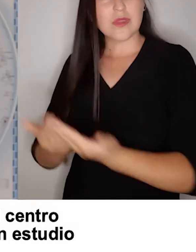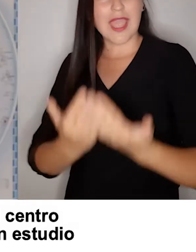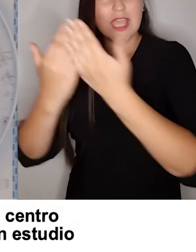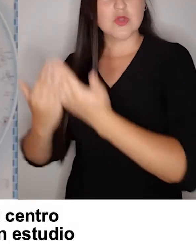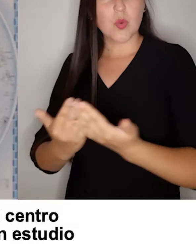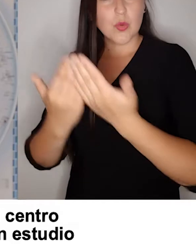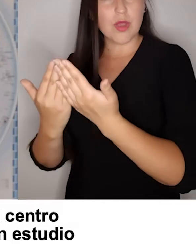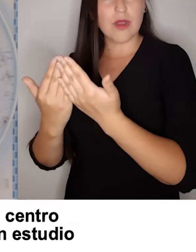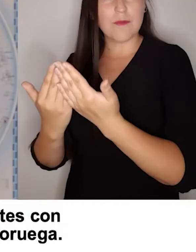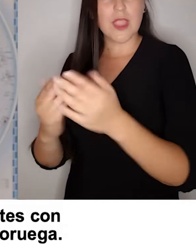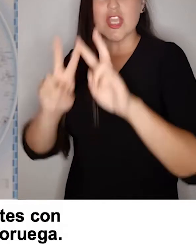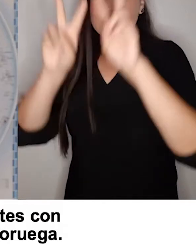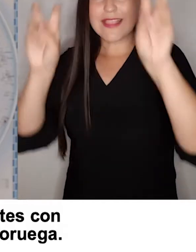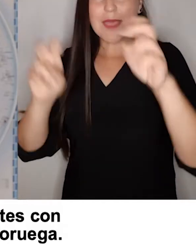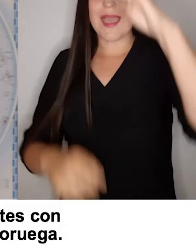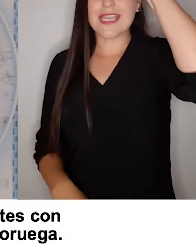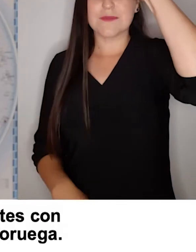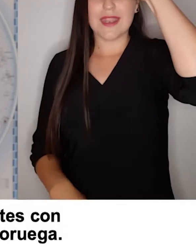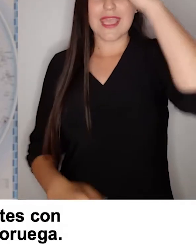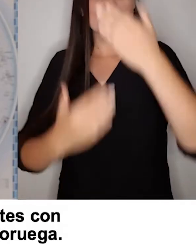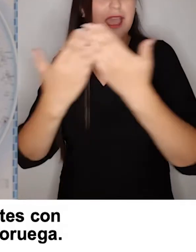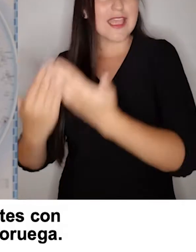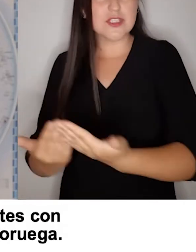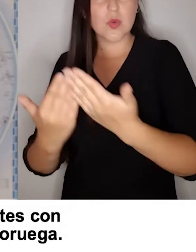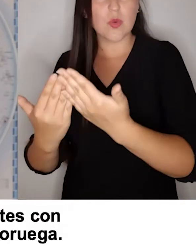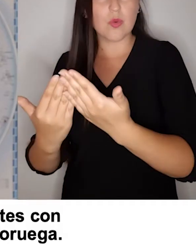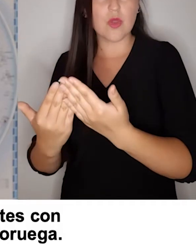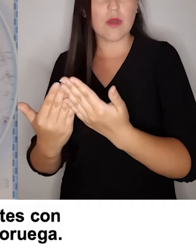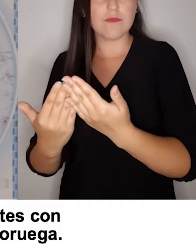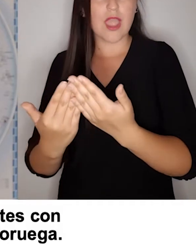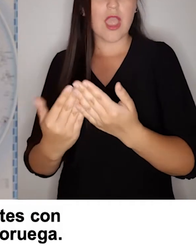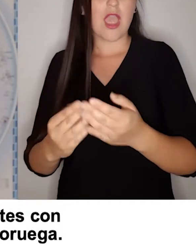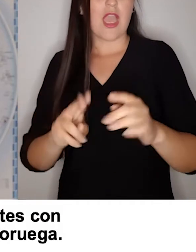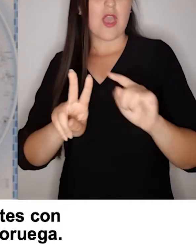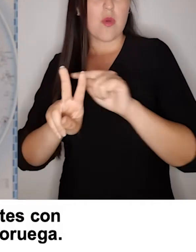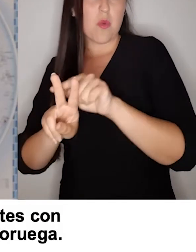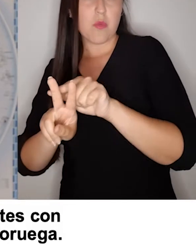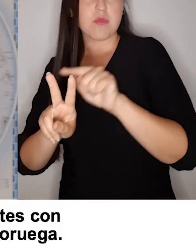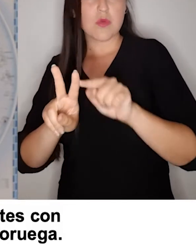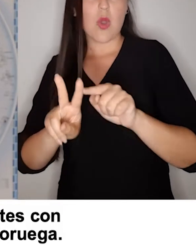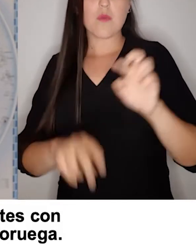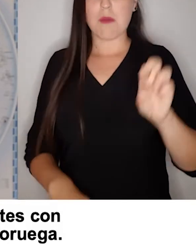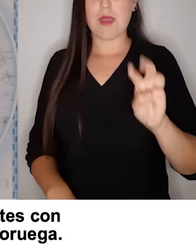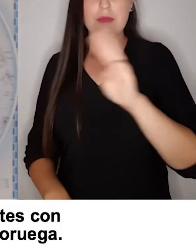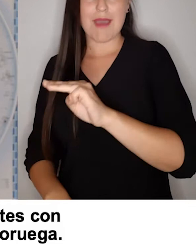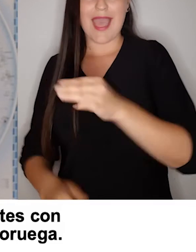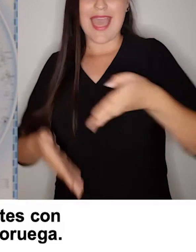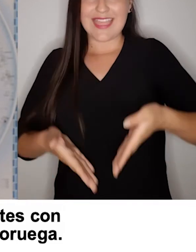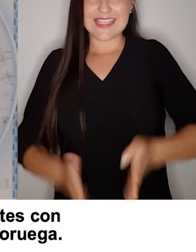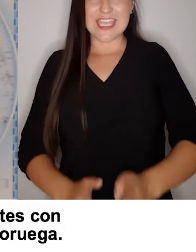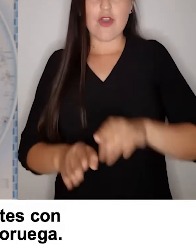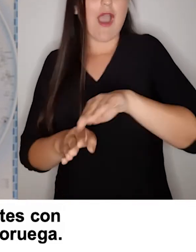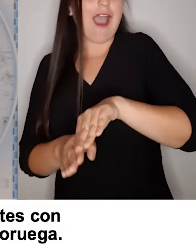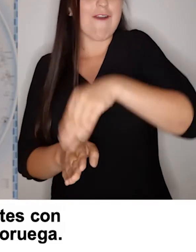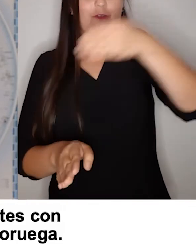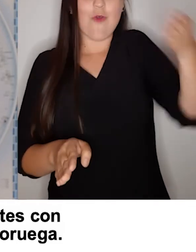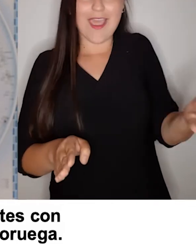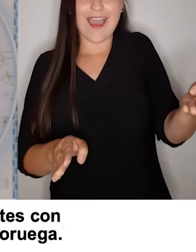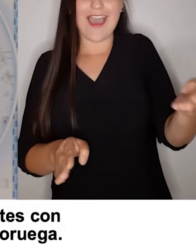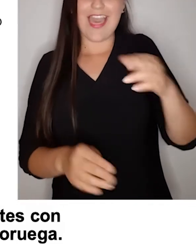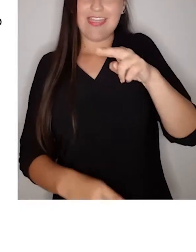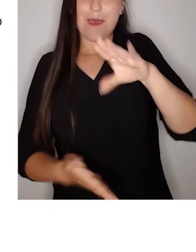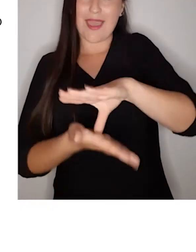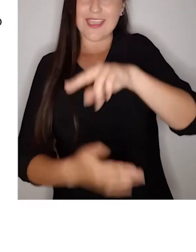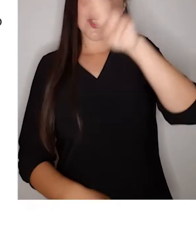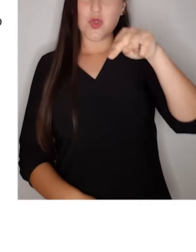Against Racism conducted a study on the school experience of pupils with one or both parents born in another country than Norway.